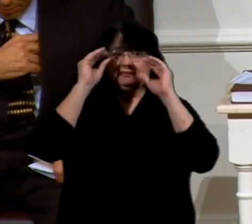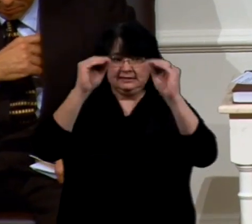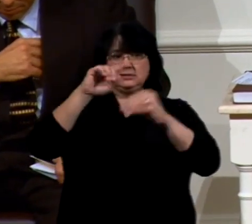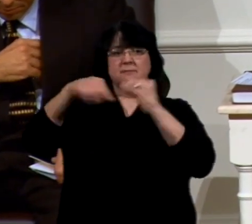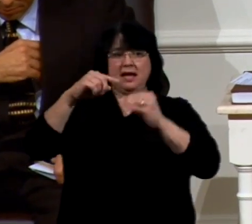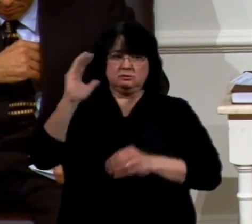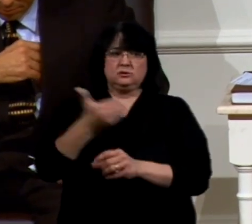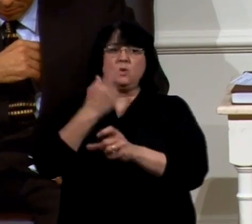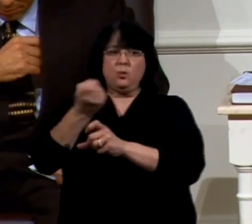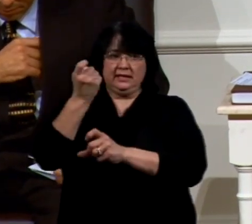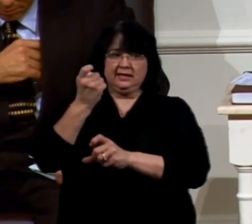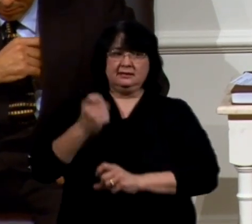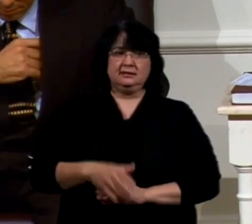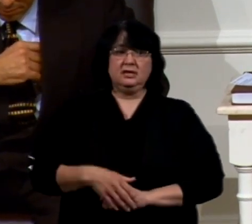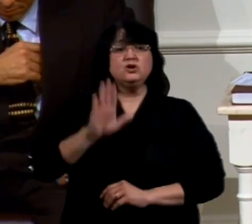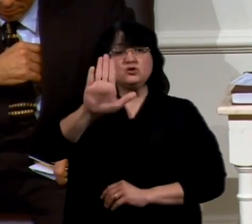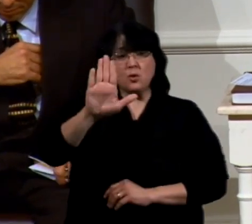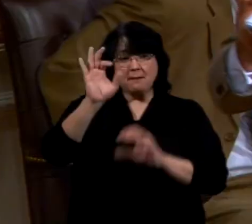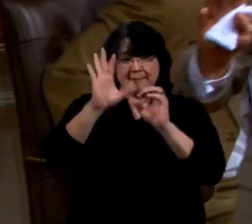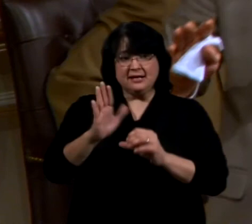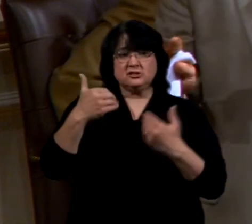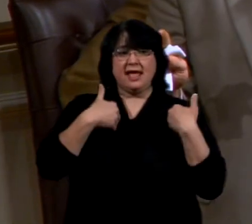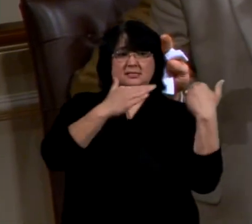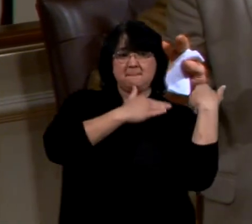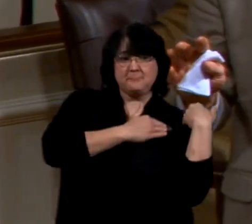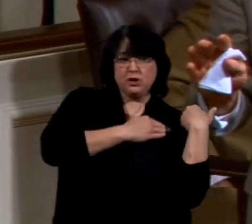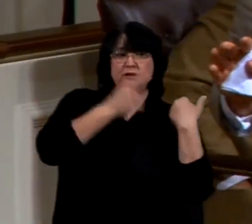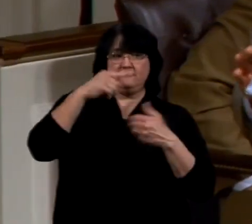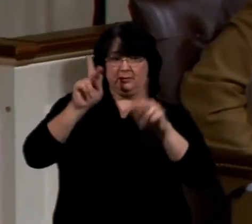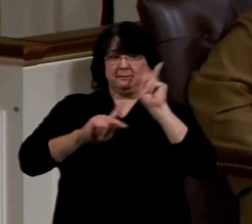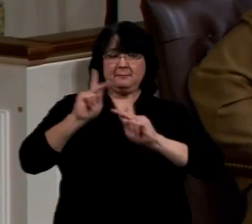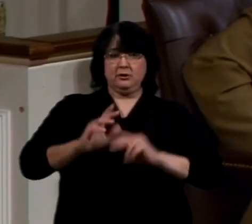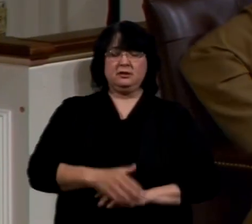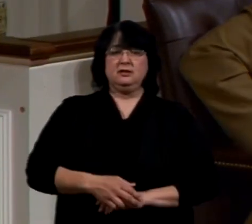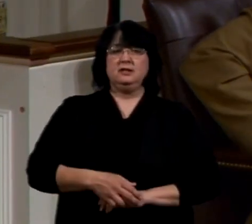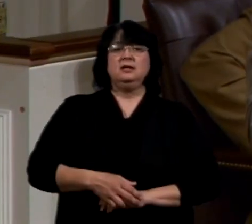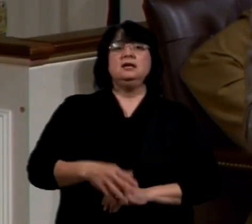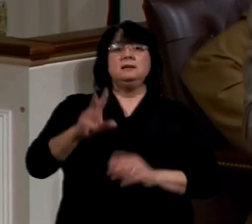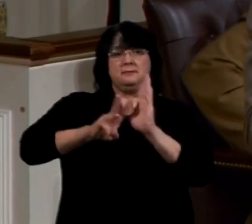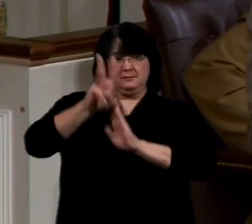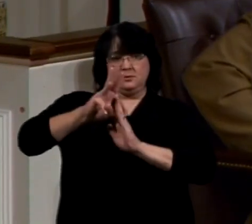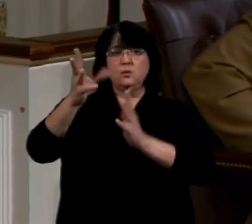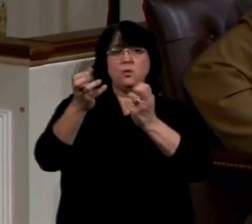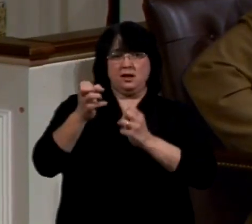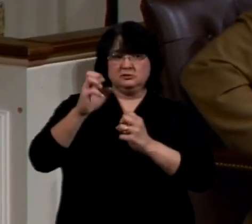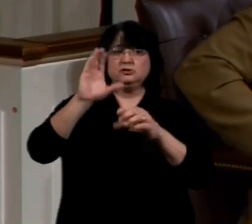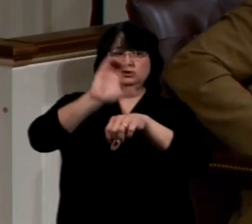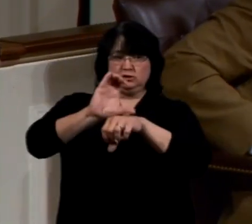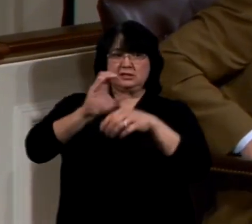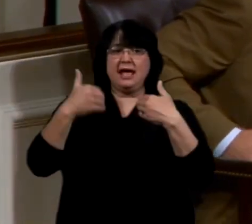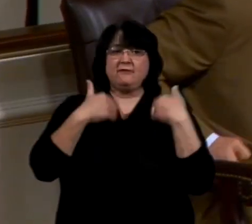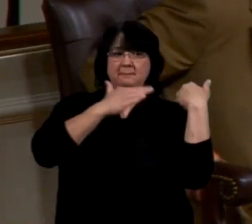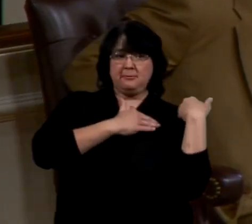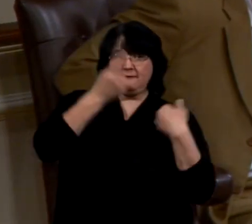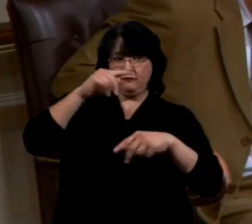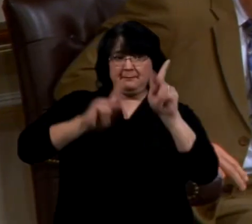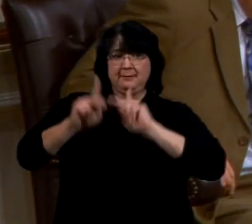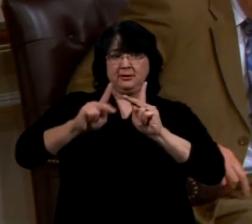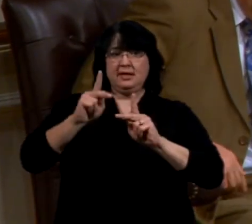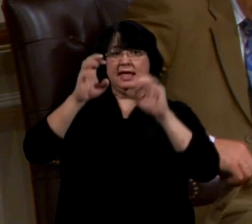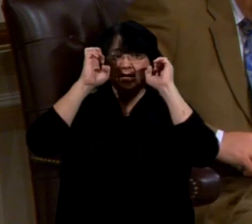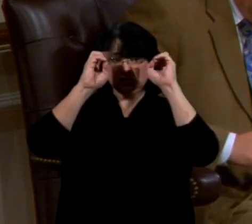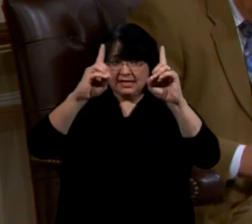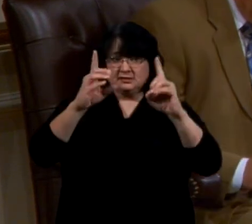soul winning. Your pastor has a burden for people. He wants his church to have a burden for people. And education,